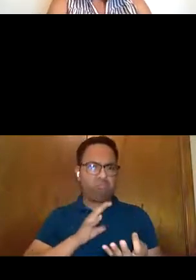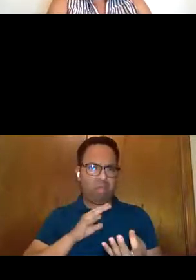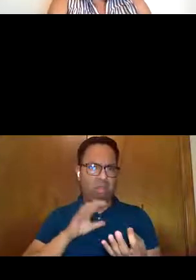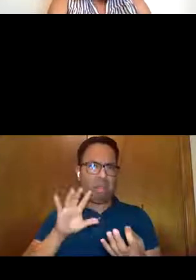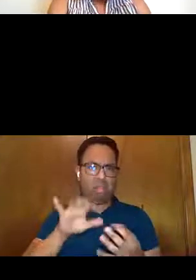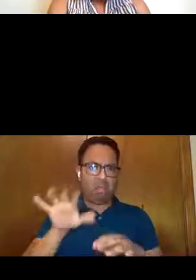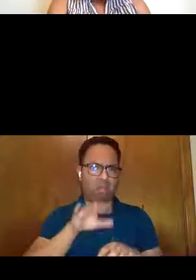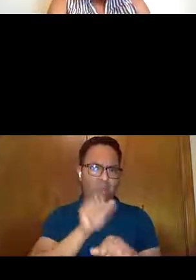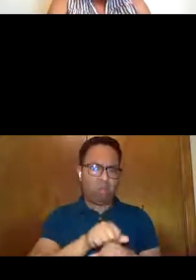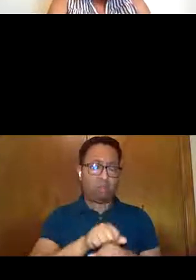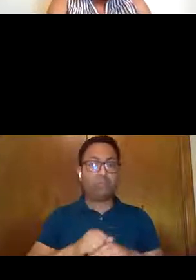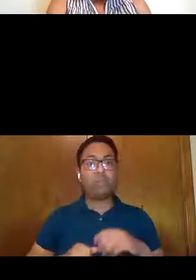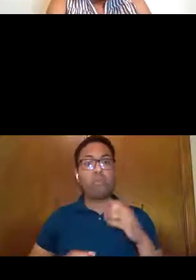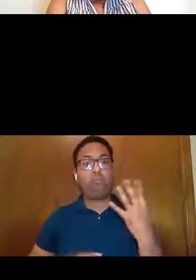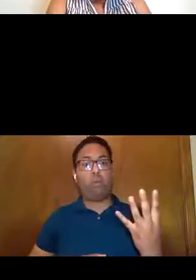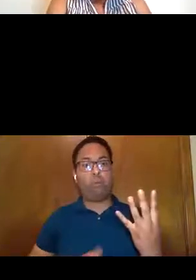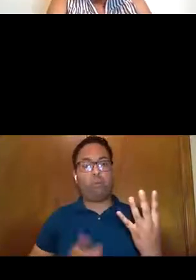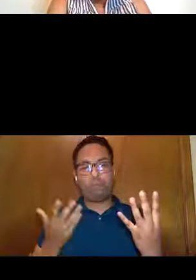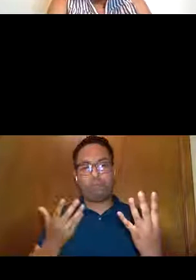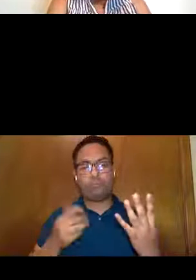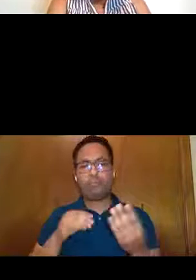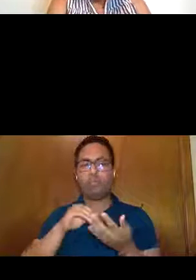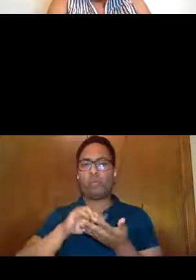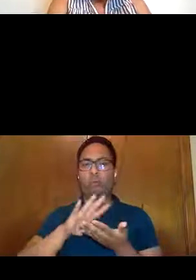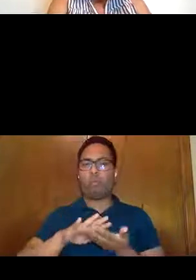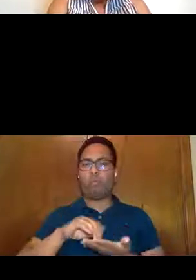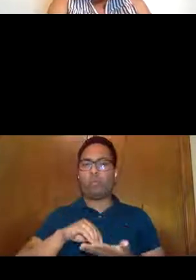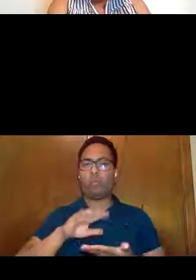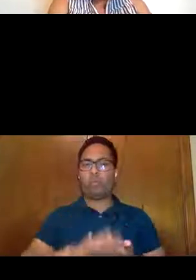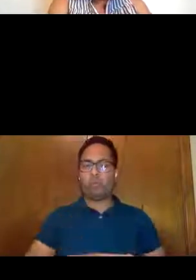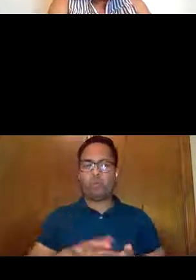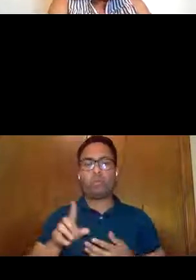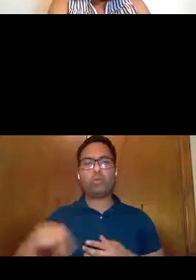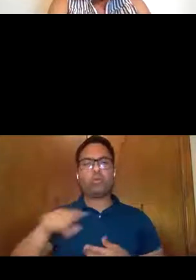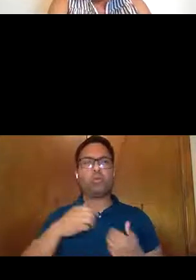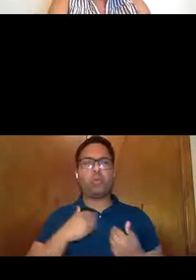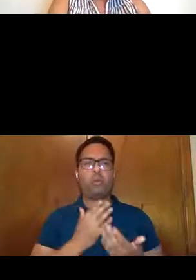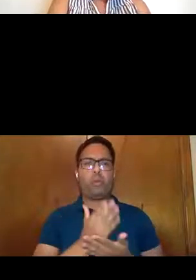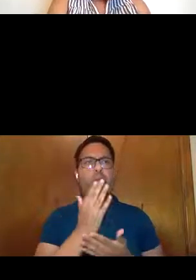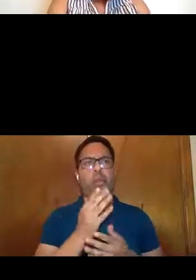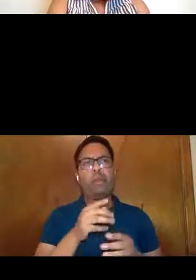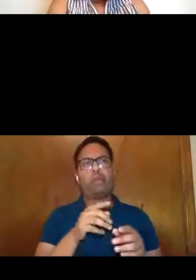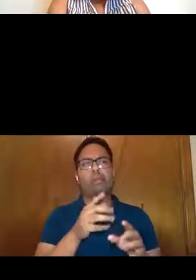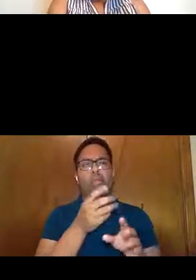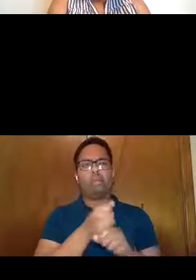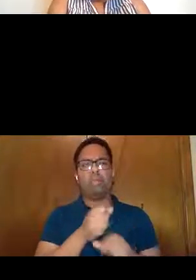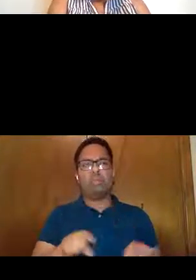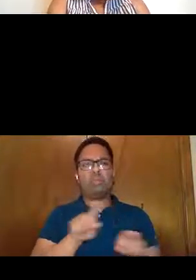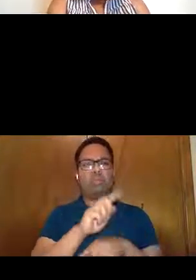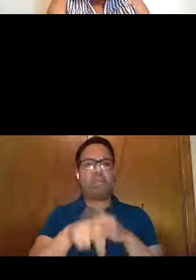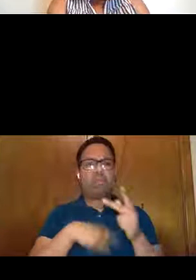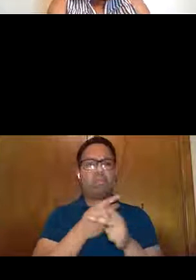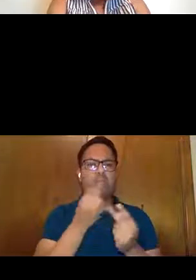Fourth, documentation. You have the right to receive same type of information, such as test results